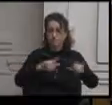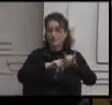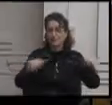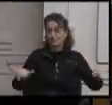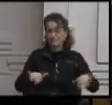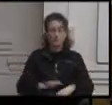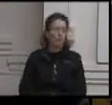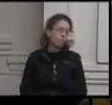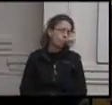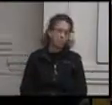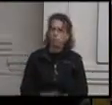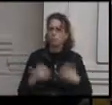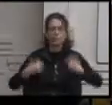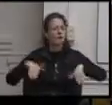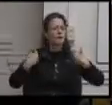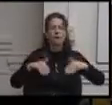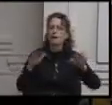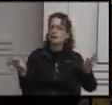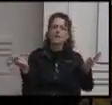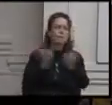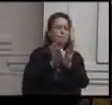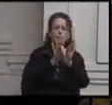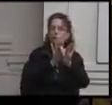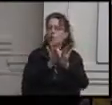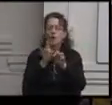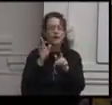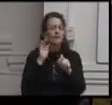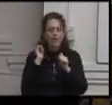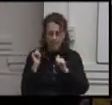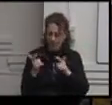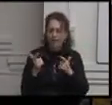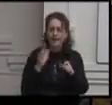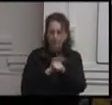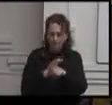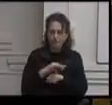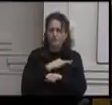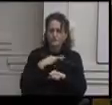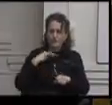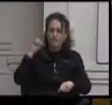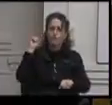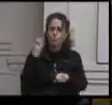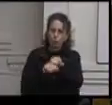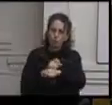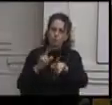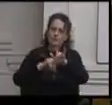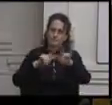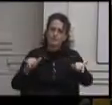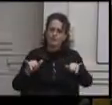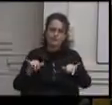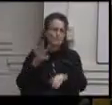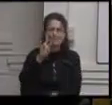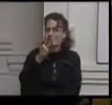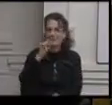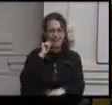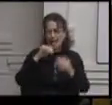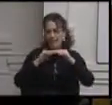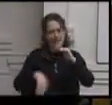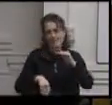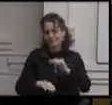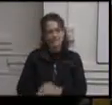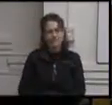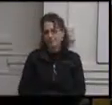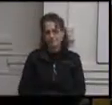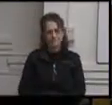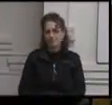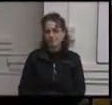the importance of having those folks on duty and available immediately. I mean, a good example of